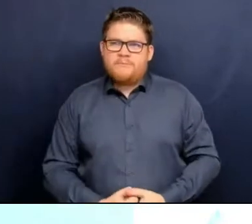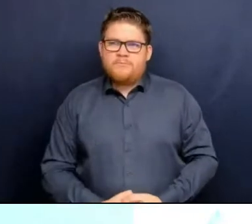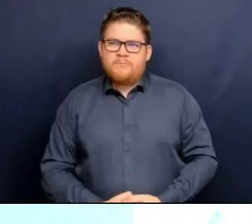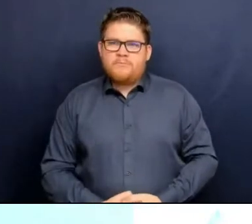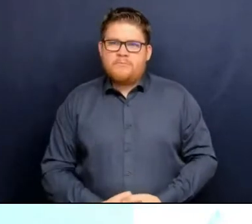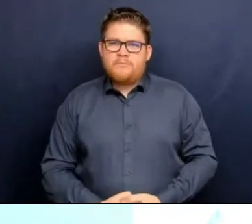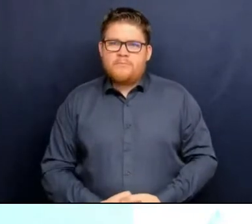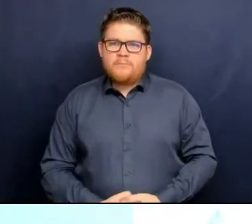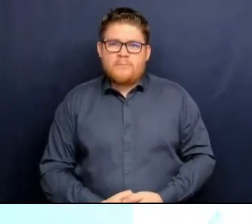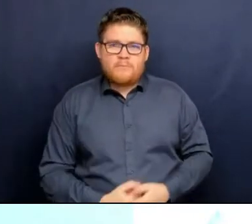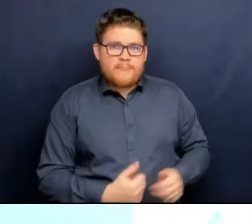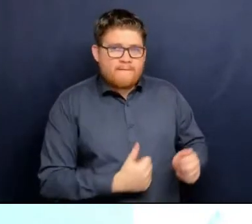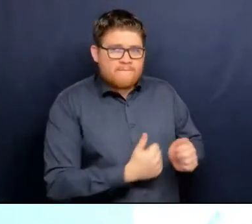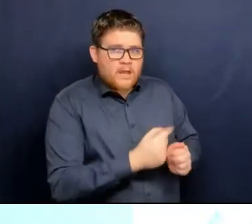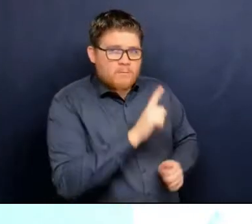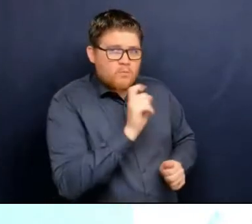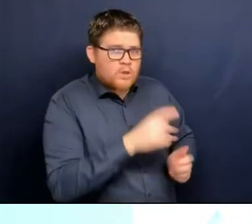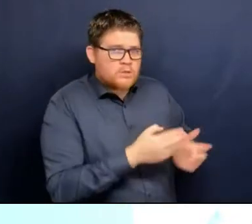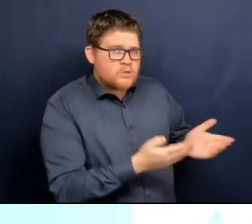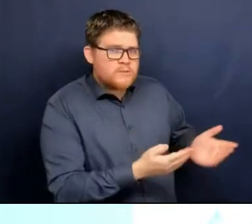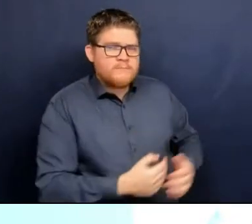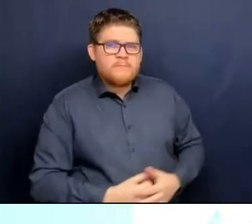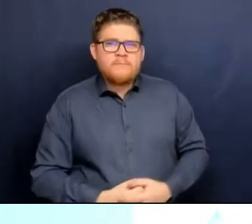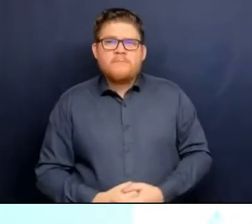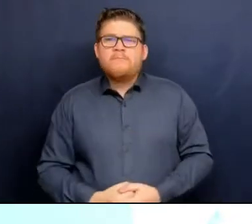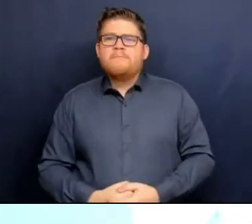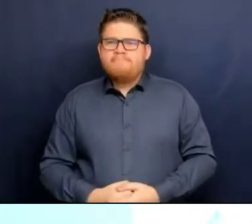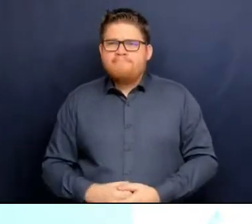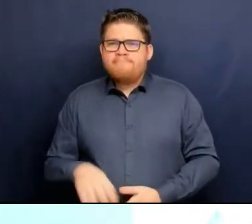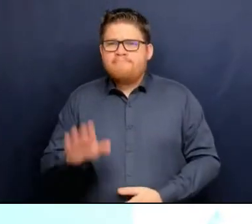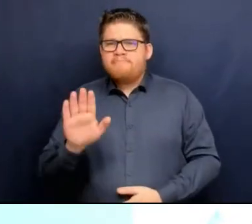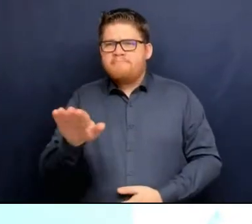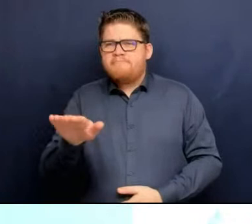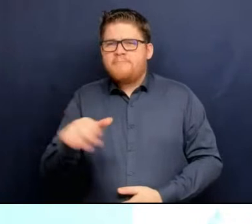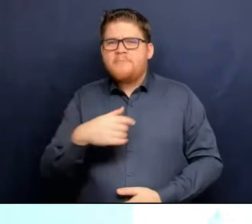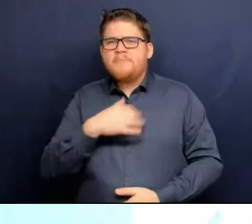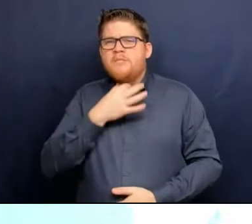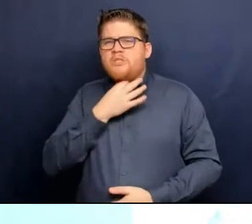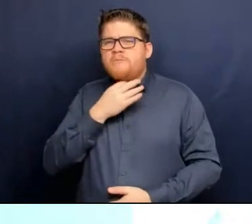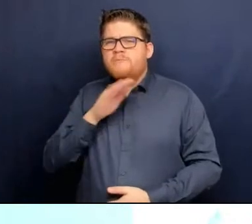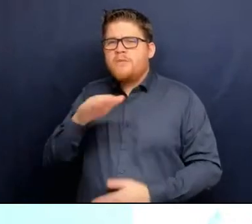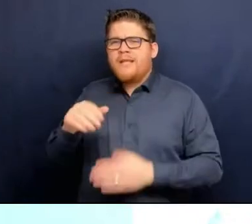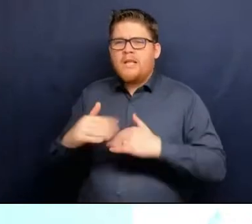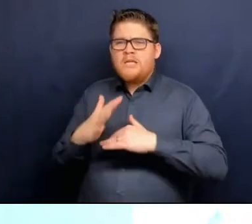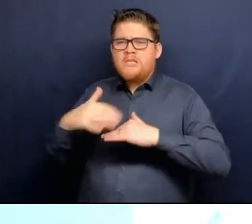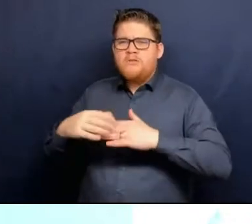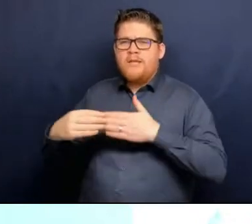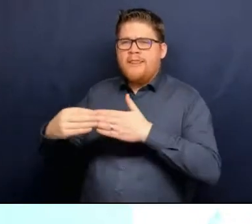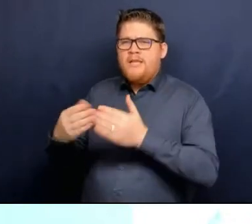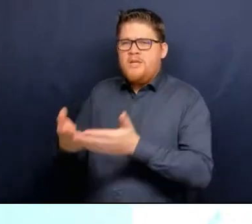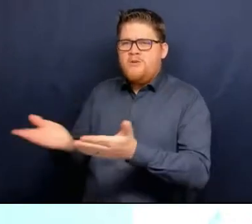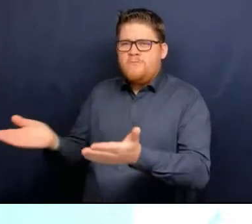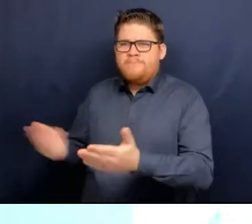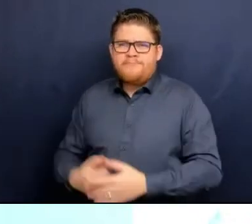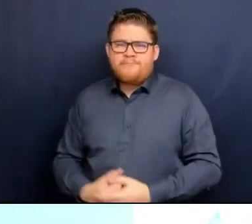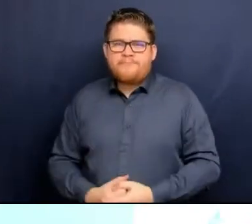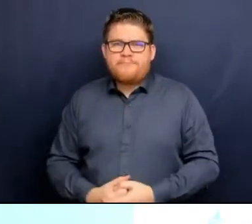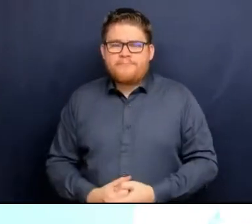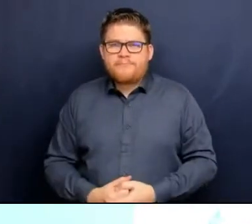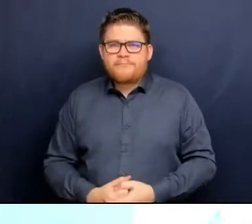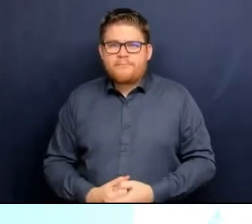Thank you. I'd like to ask the Indigenous leaders who are here today, are there any sort of